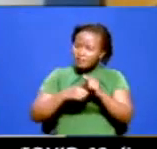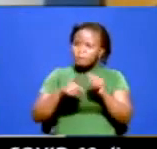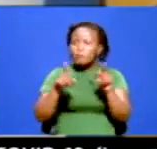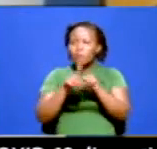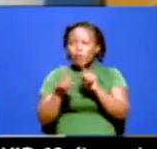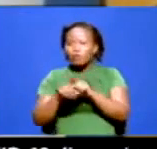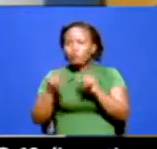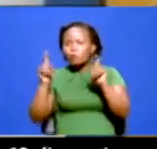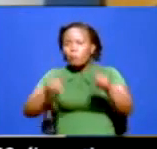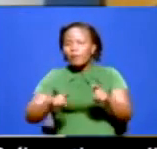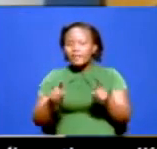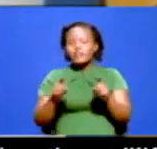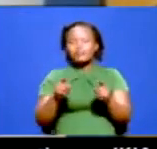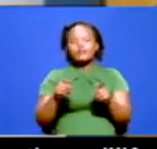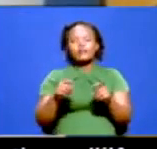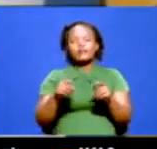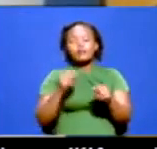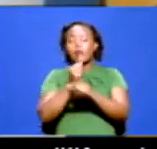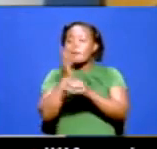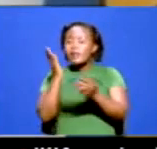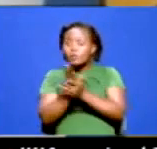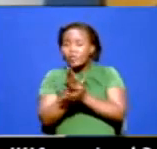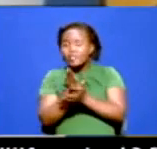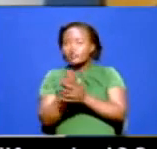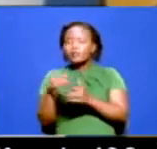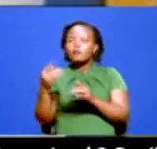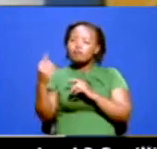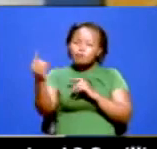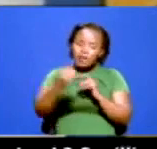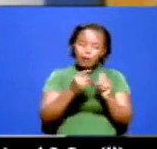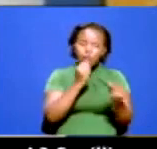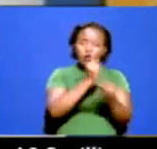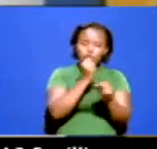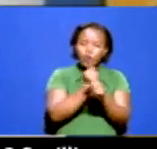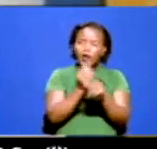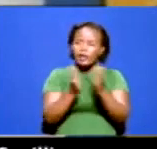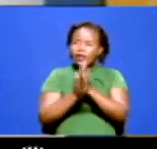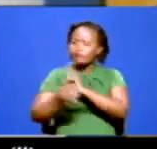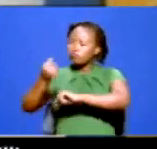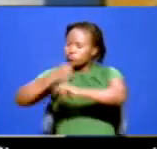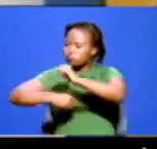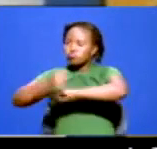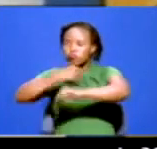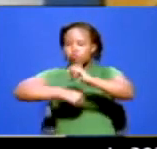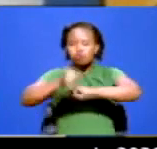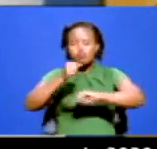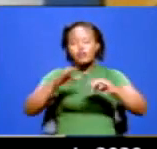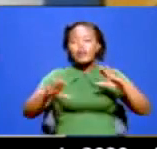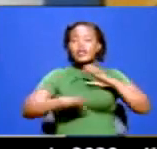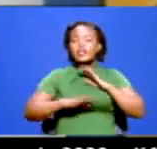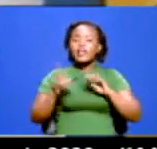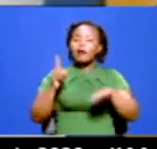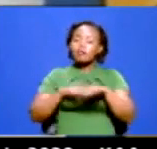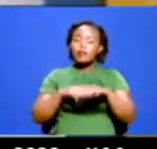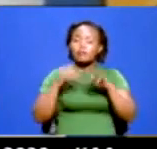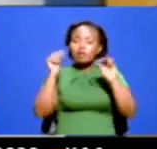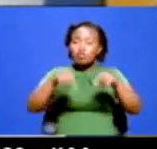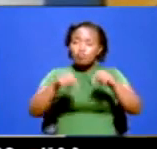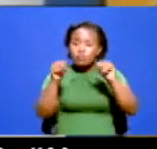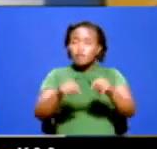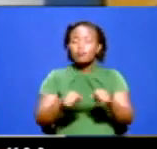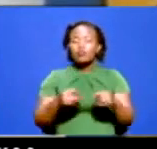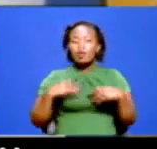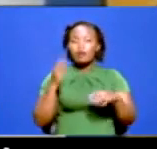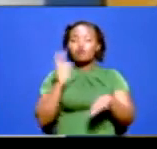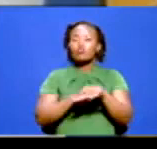and go. You have to be here and work and, you know, put in as much time as you can to be able to deliver effects.